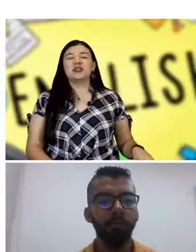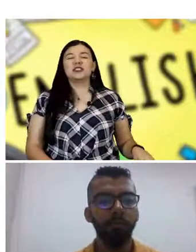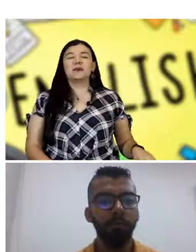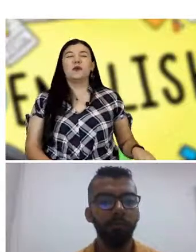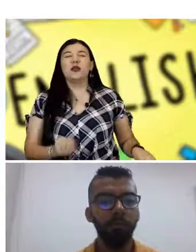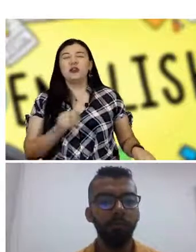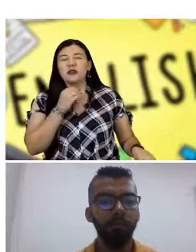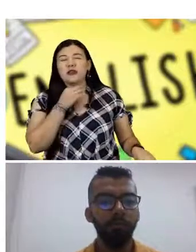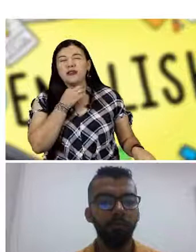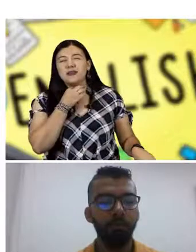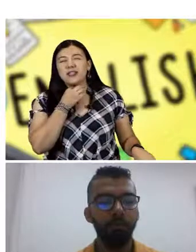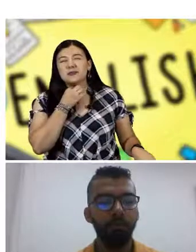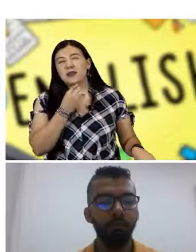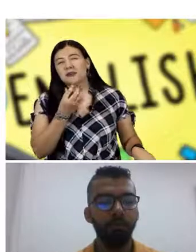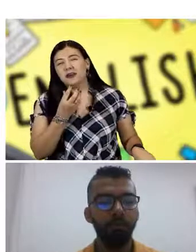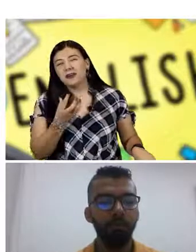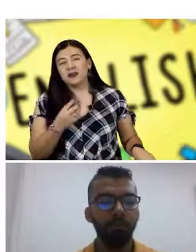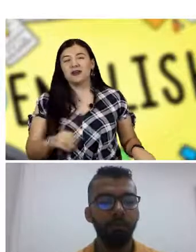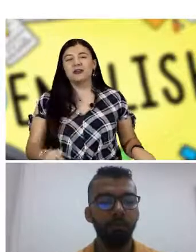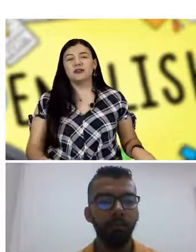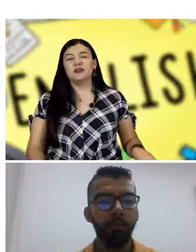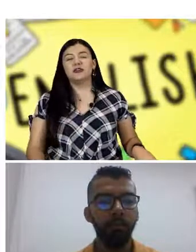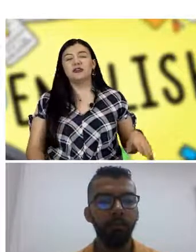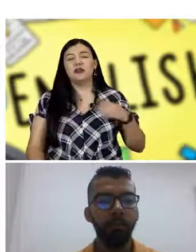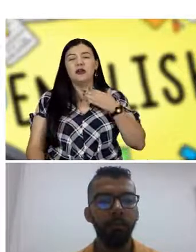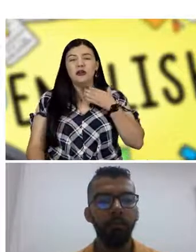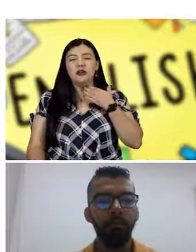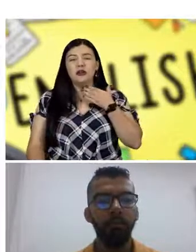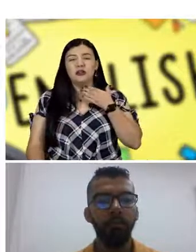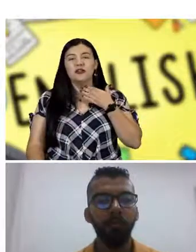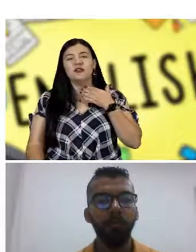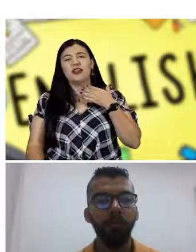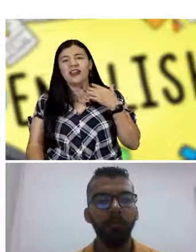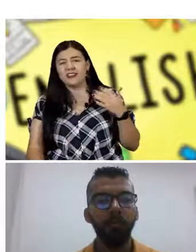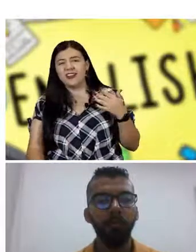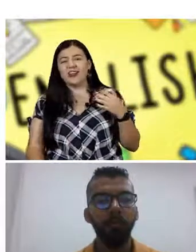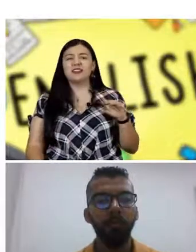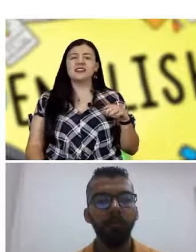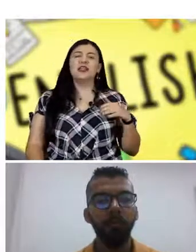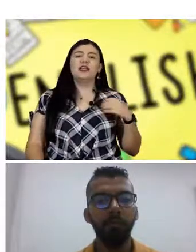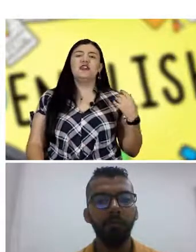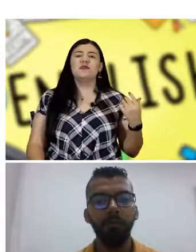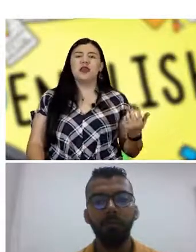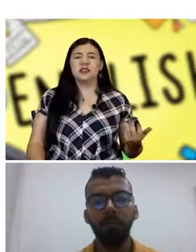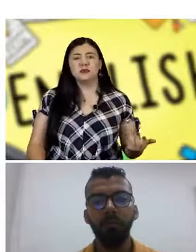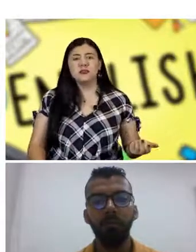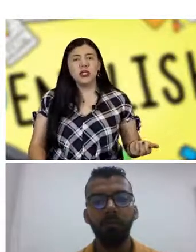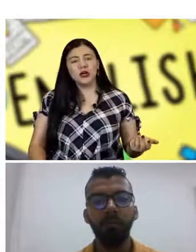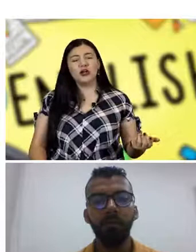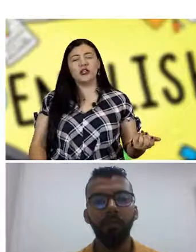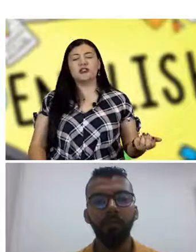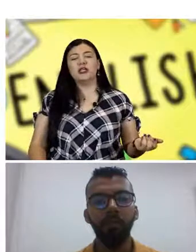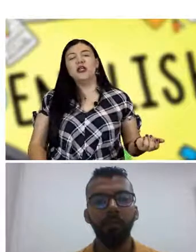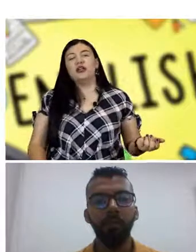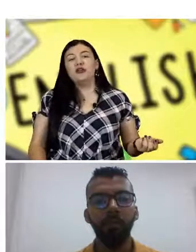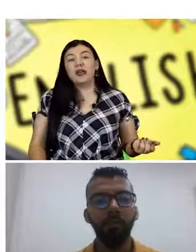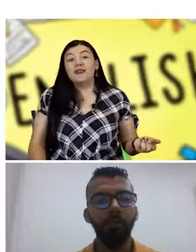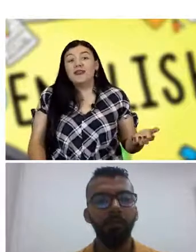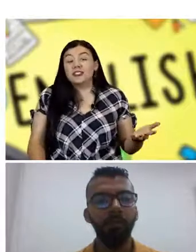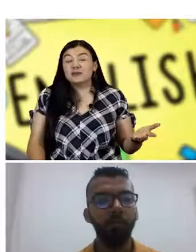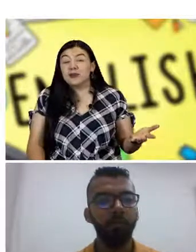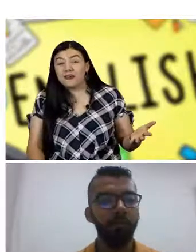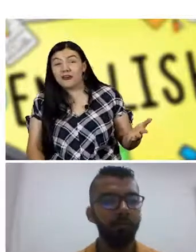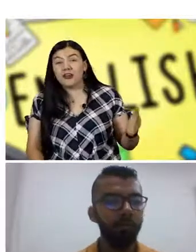that is, for example, when you cannot speak very good, so you you do like this, you make some noise,